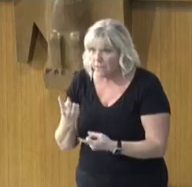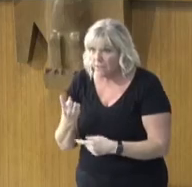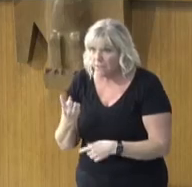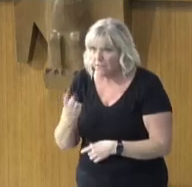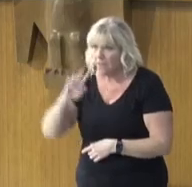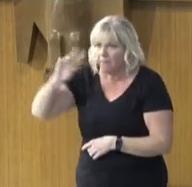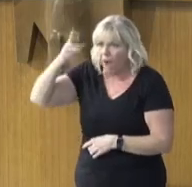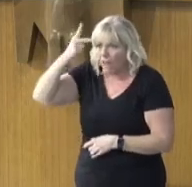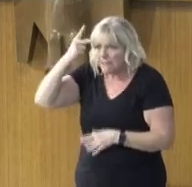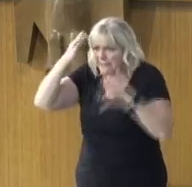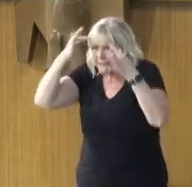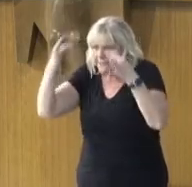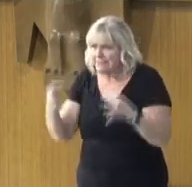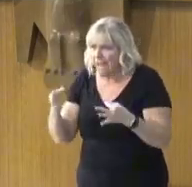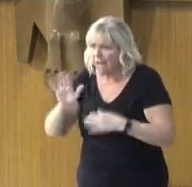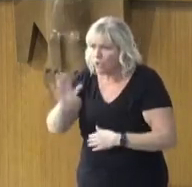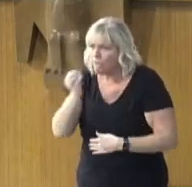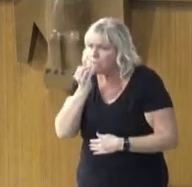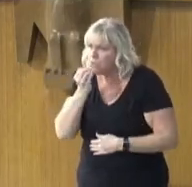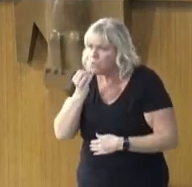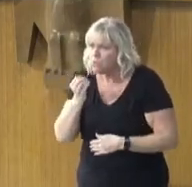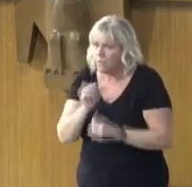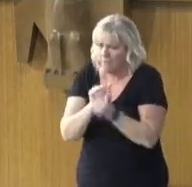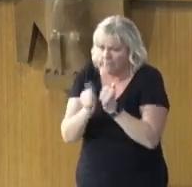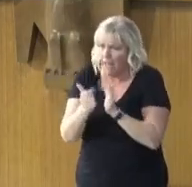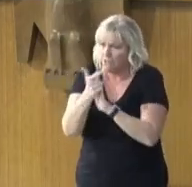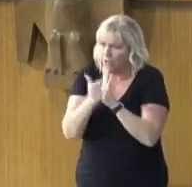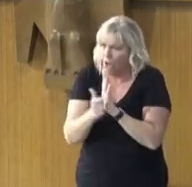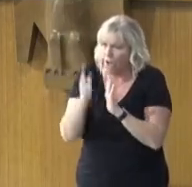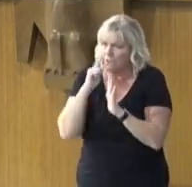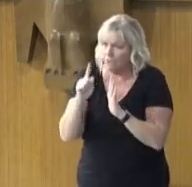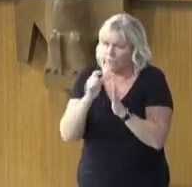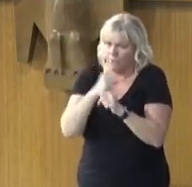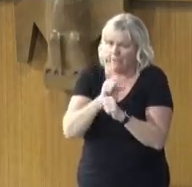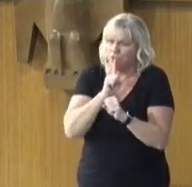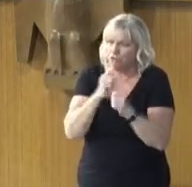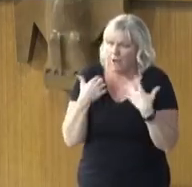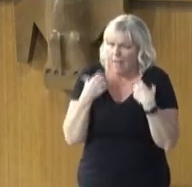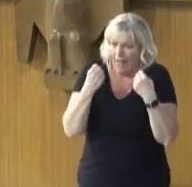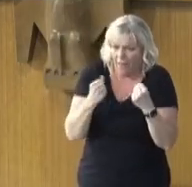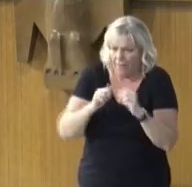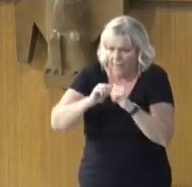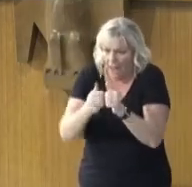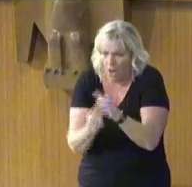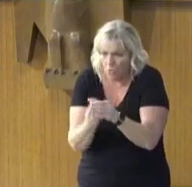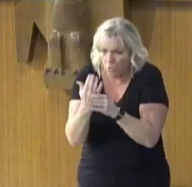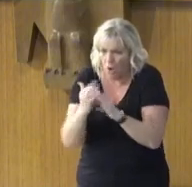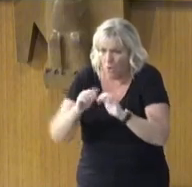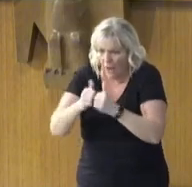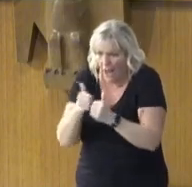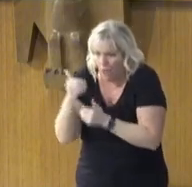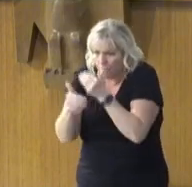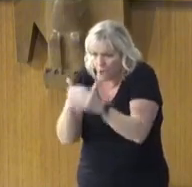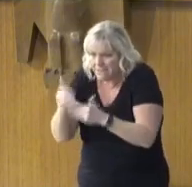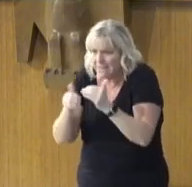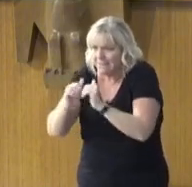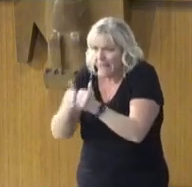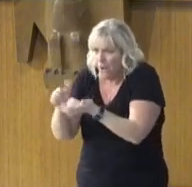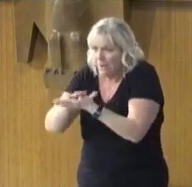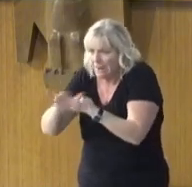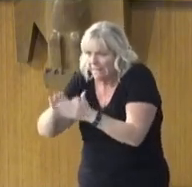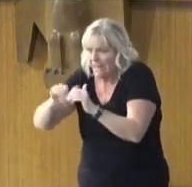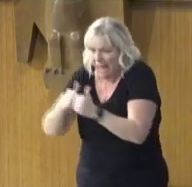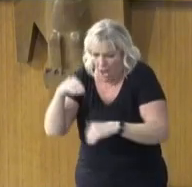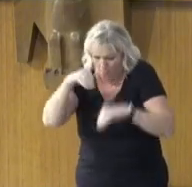Politics determined the regulations of how that food was grown, how it was cleaned, how it was processed, how it was packaged